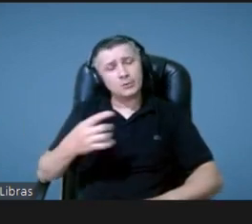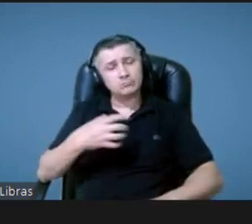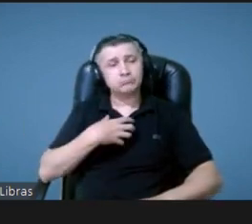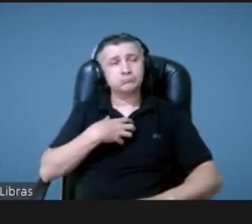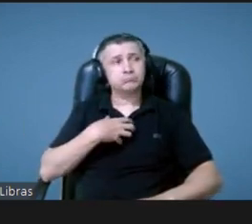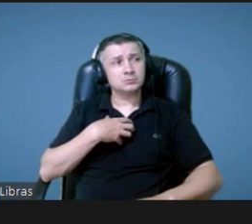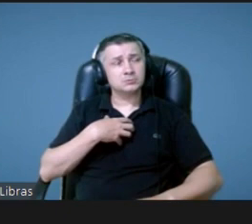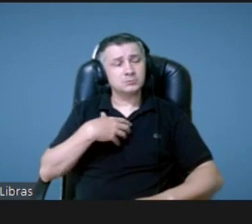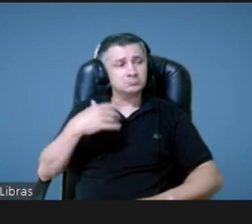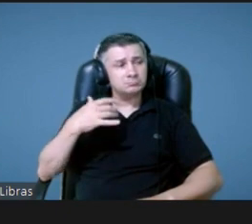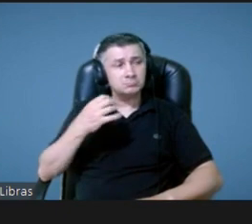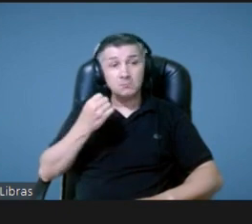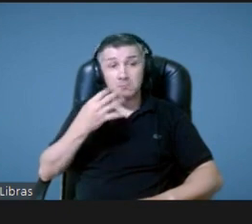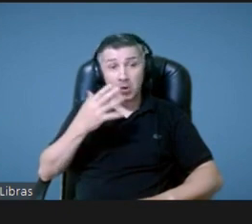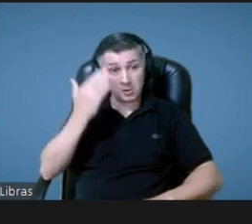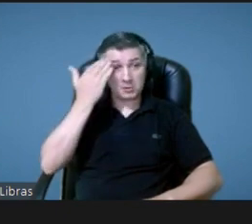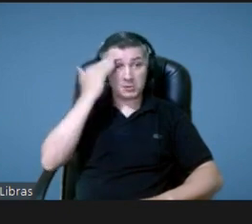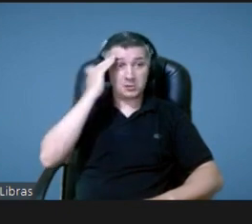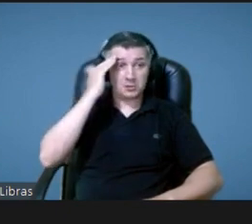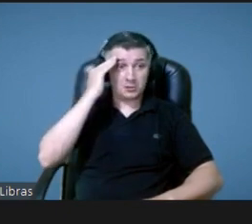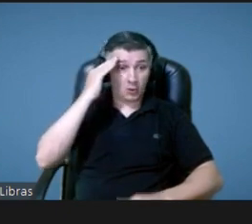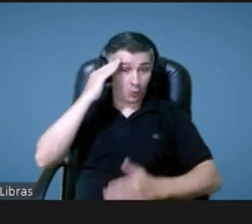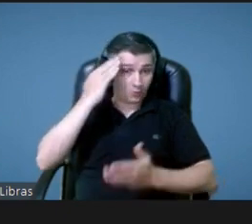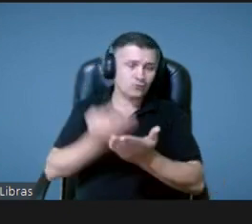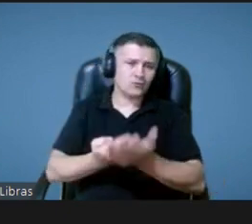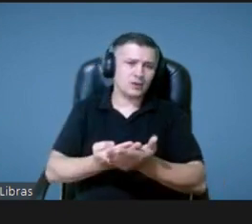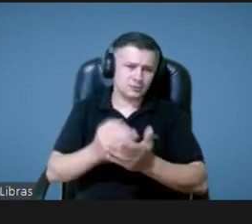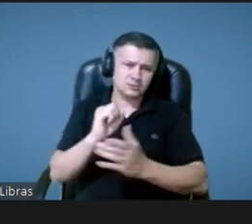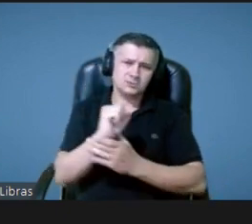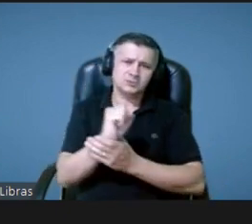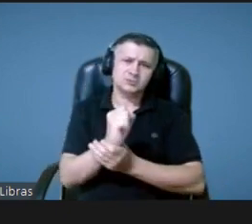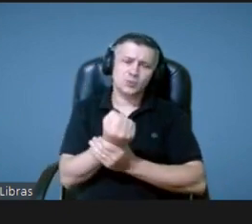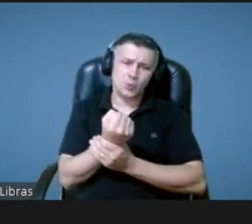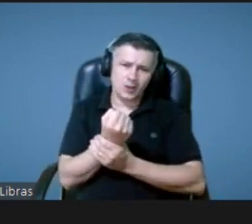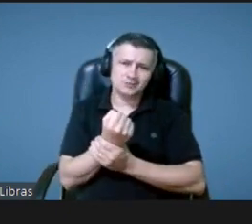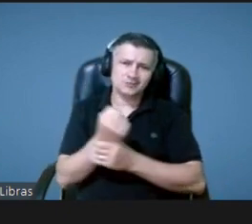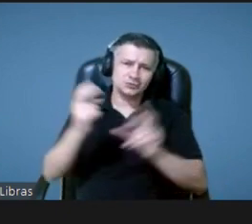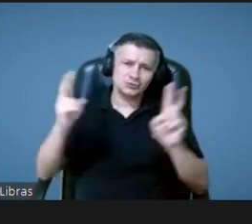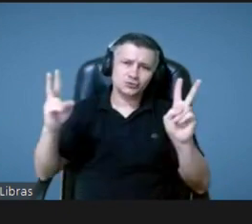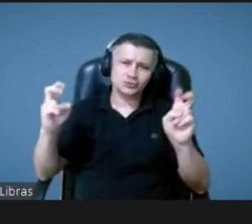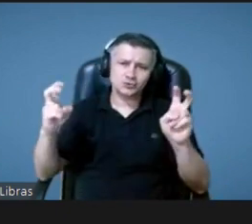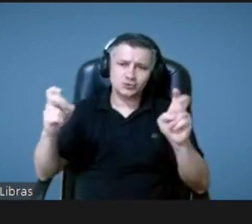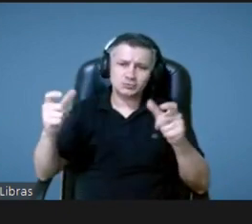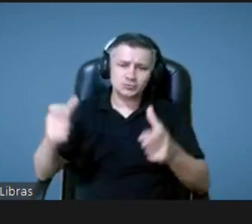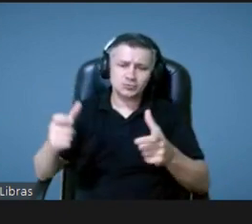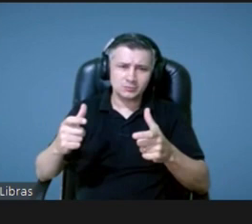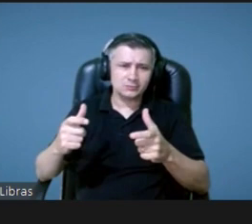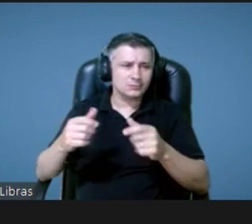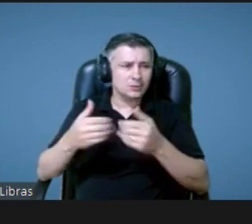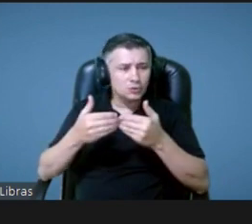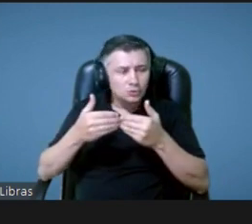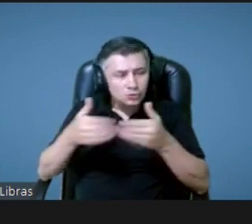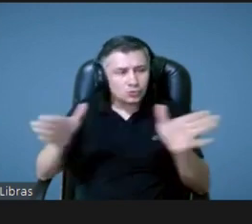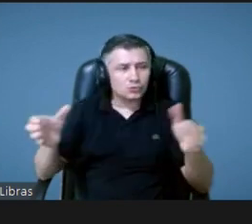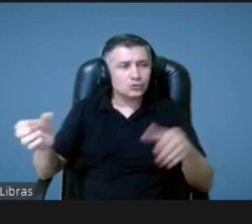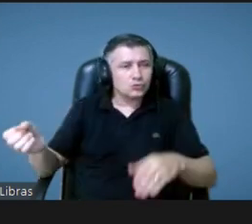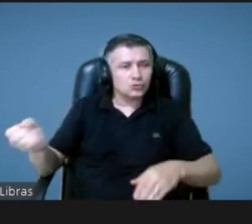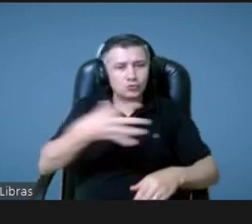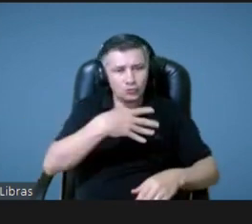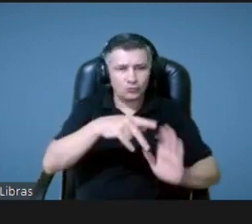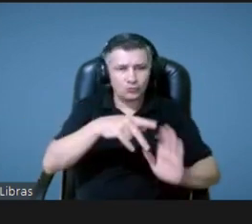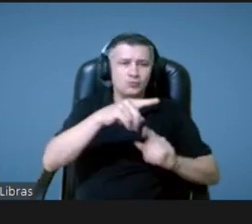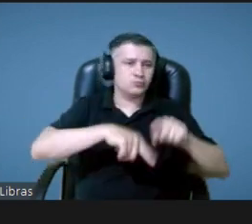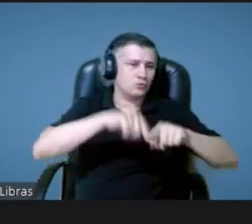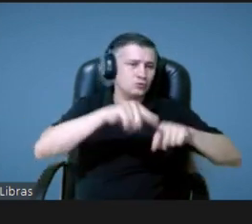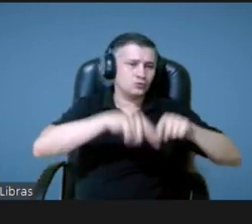participating in that project. And this has given us a fair degree of confidence